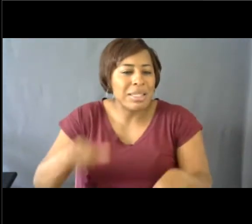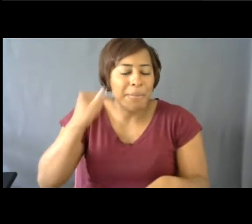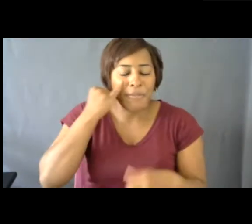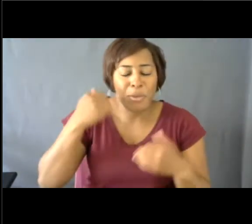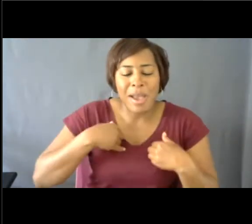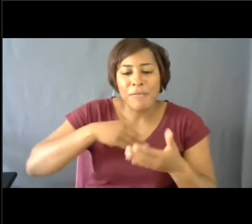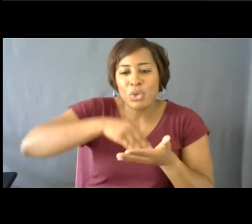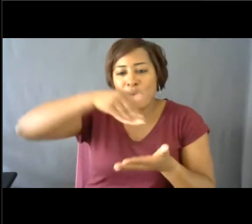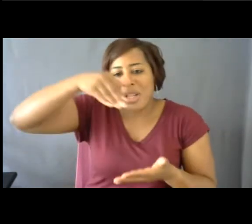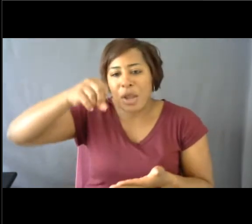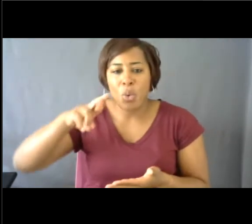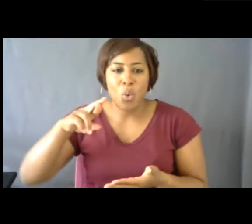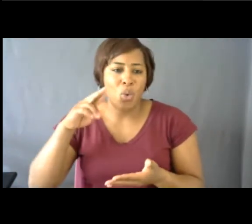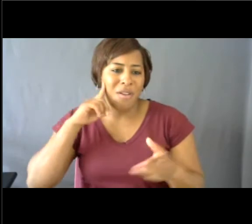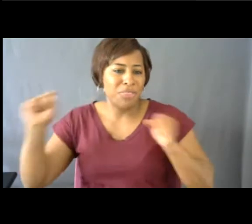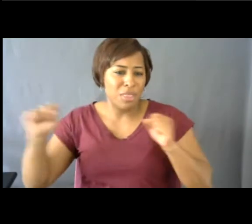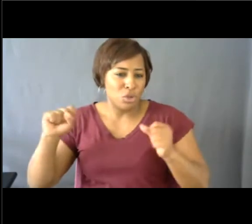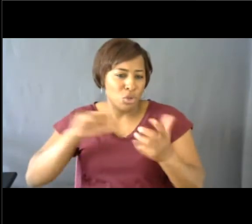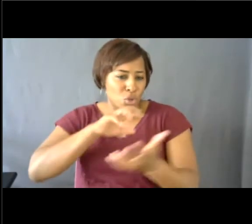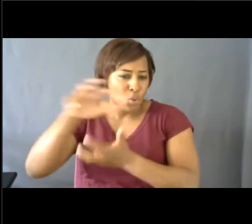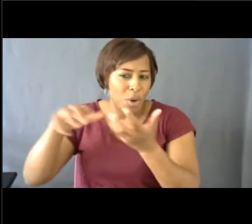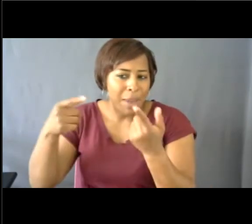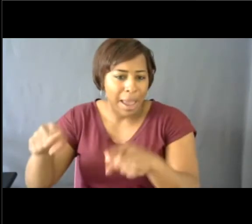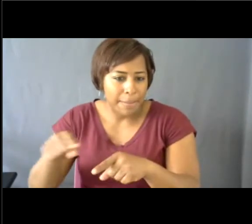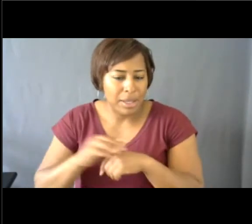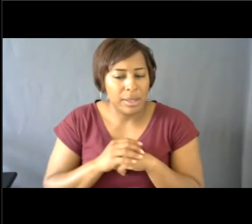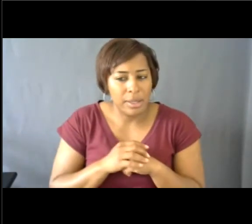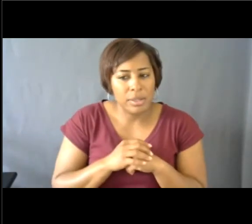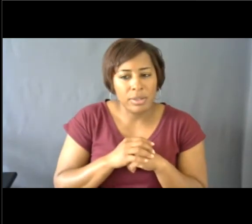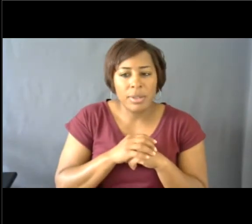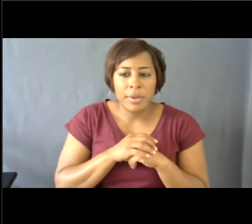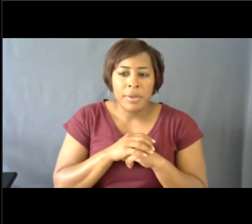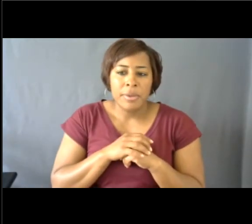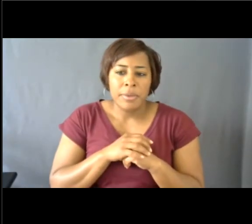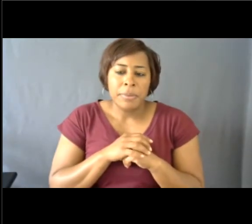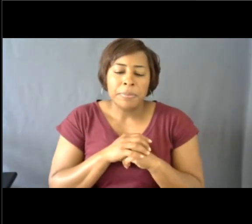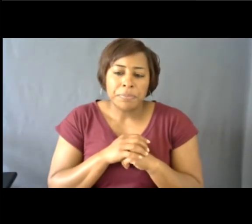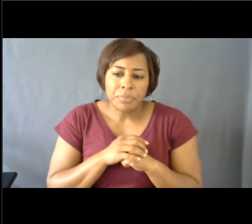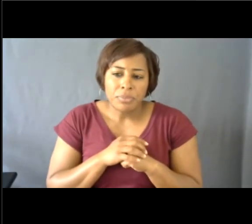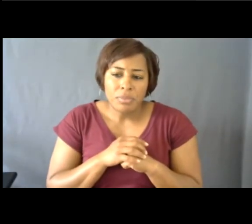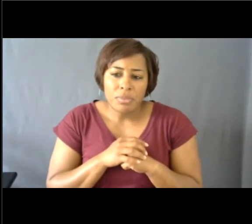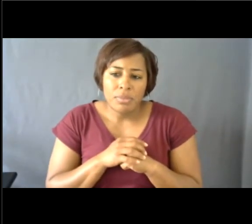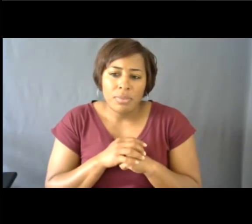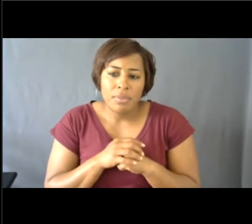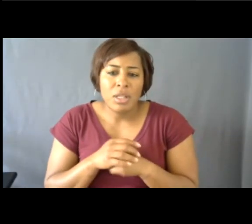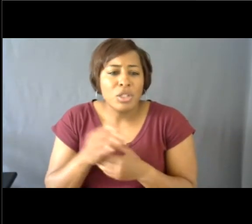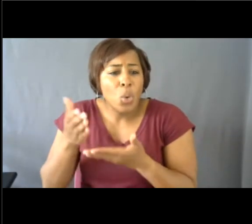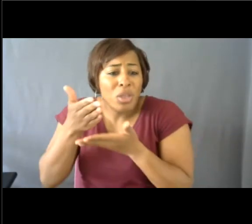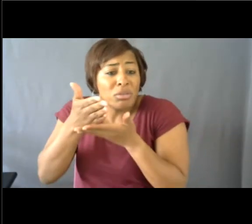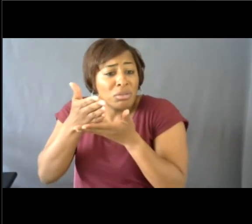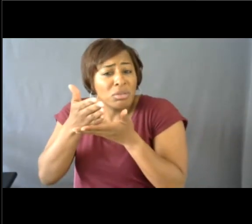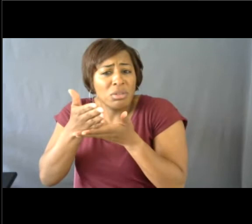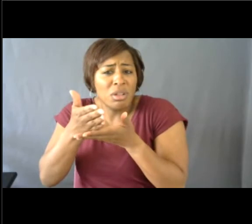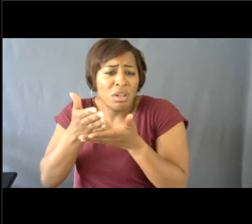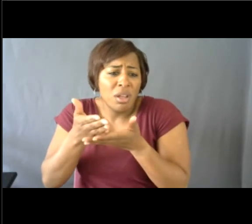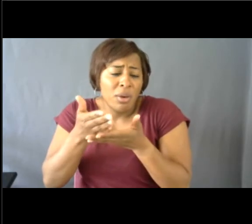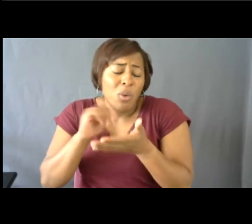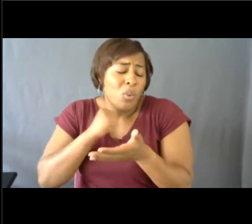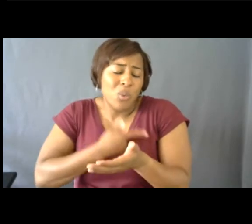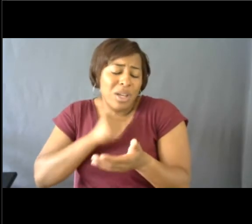sort, because it is a lack of notification systems that don't require you to use your hearing in order to utilize them.